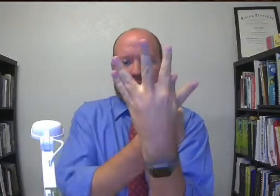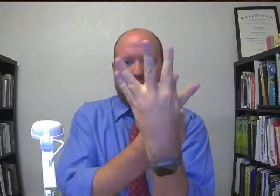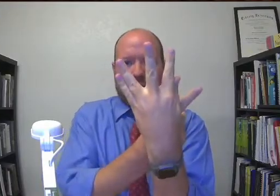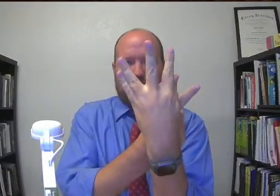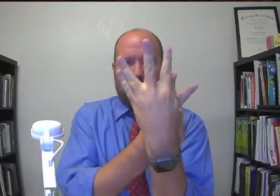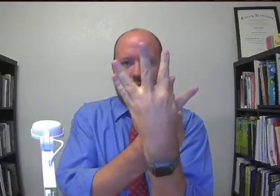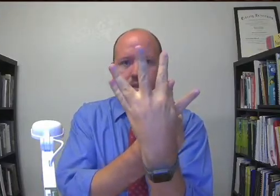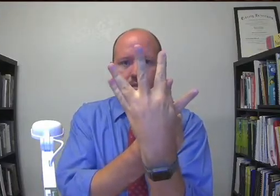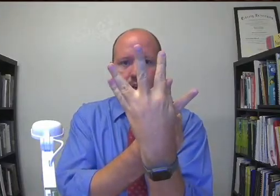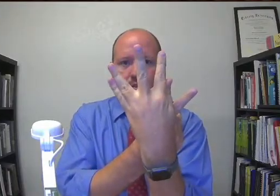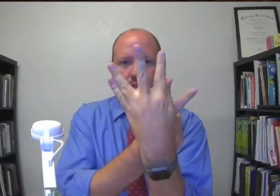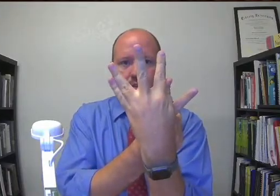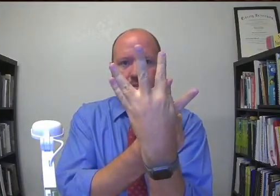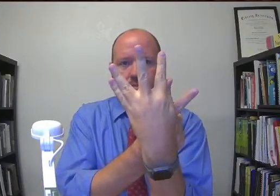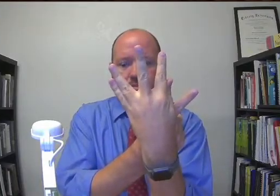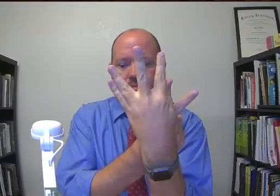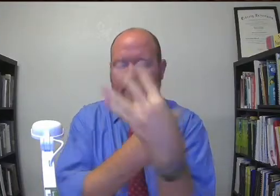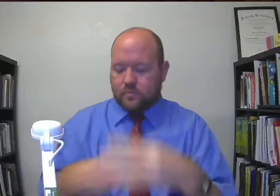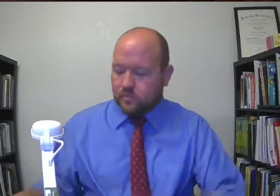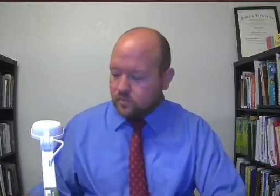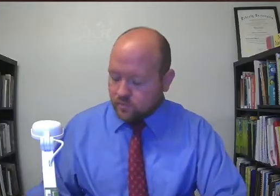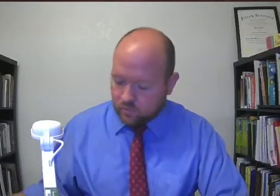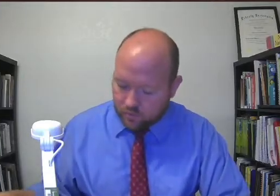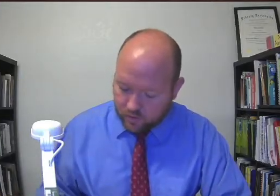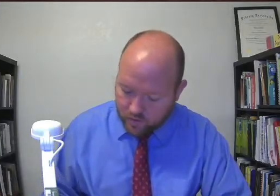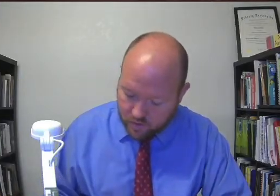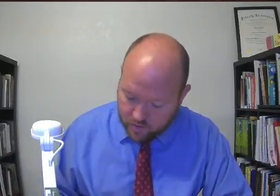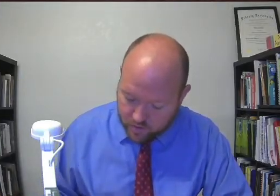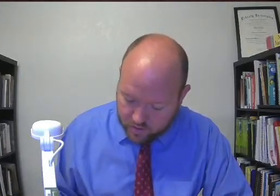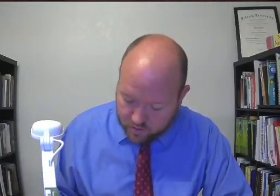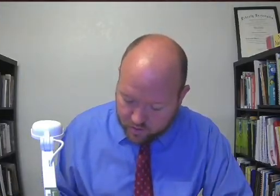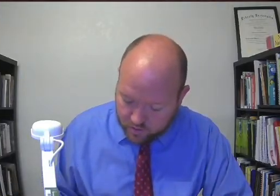Throat. Throat.